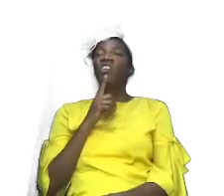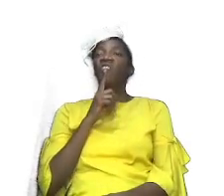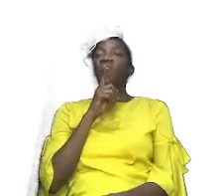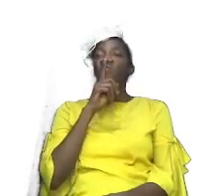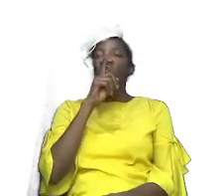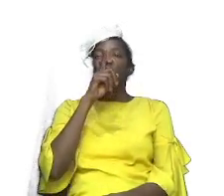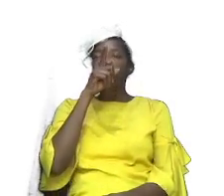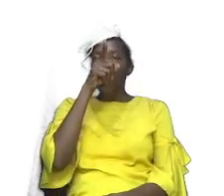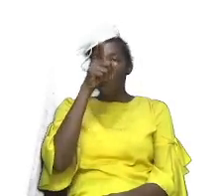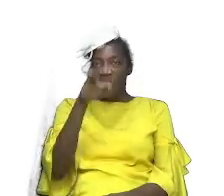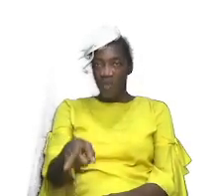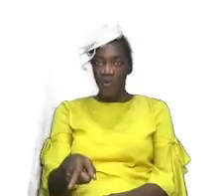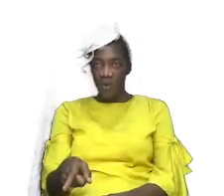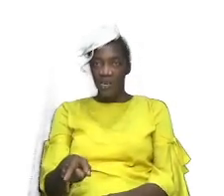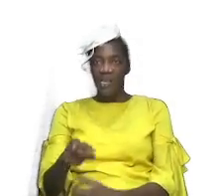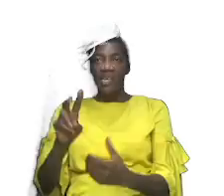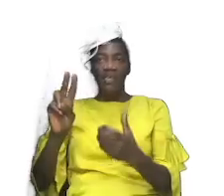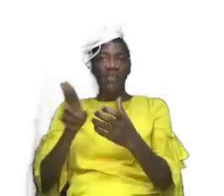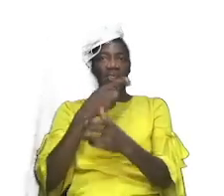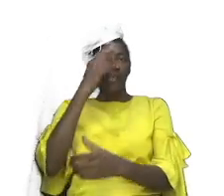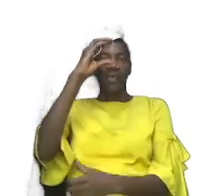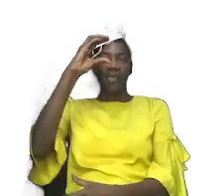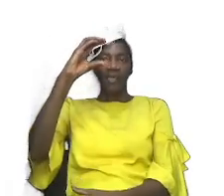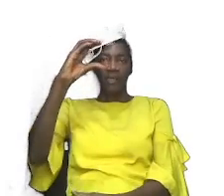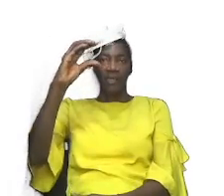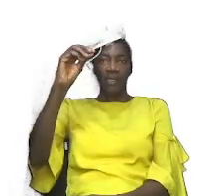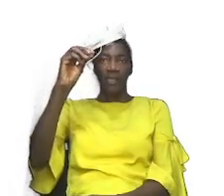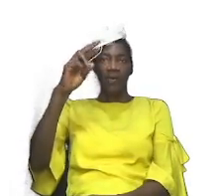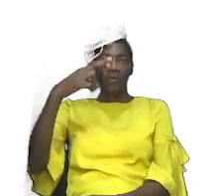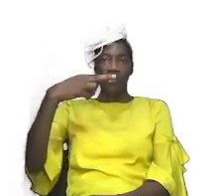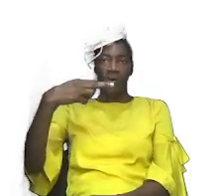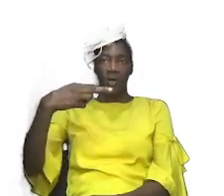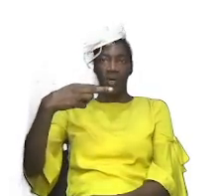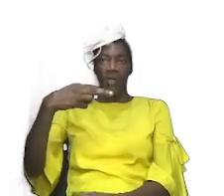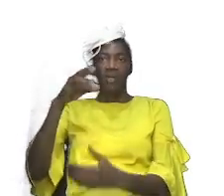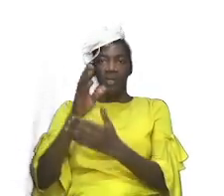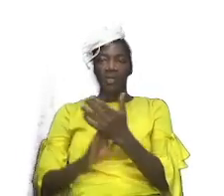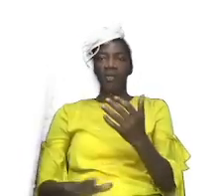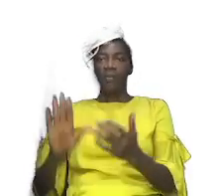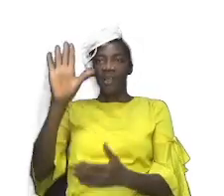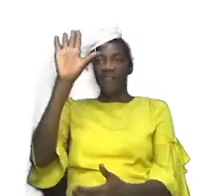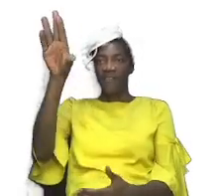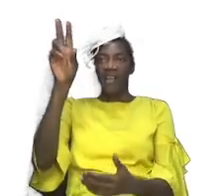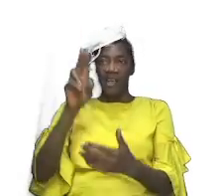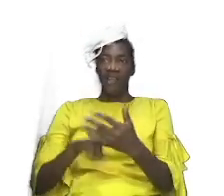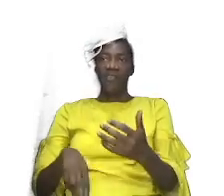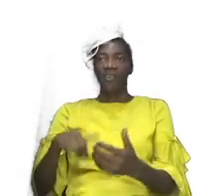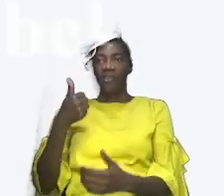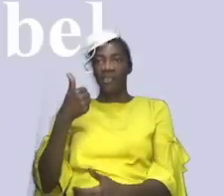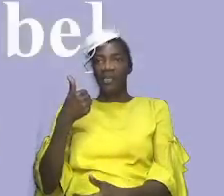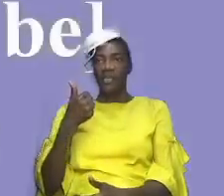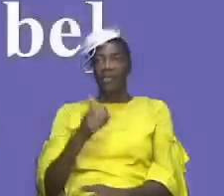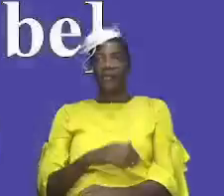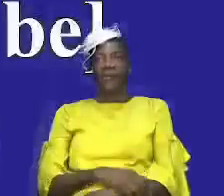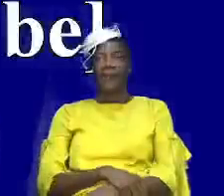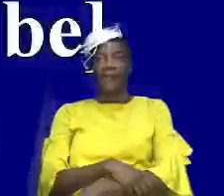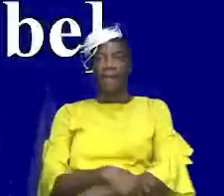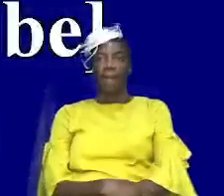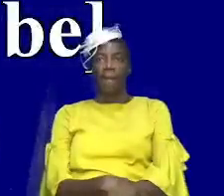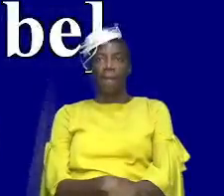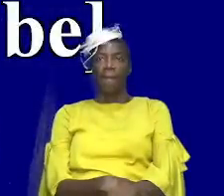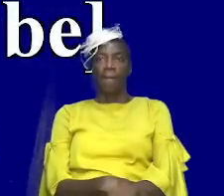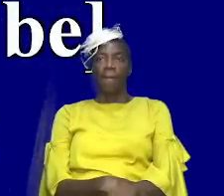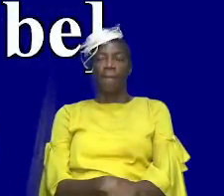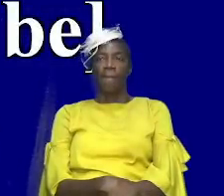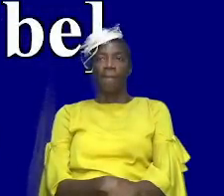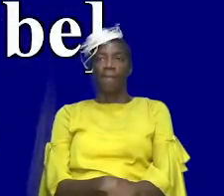Corinthians chapter 5 and verse 10. And I just want us, we had started some of it last week, and